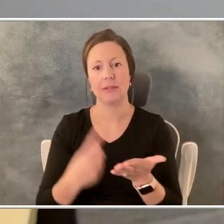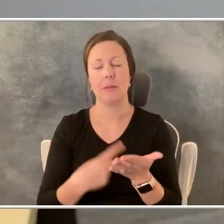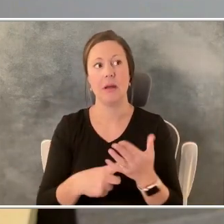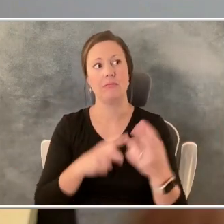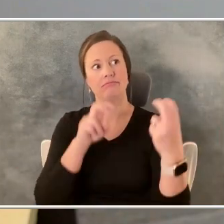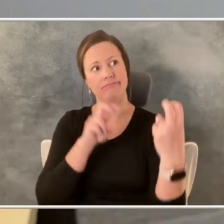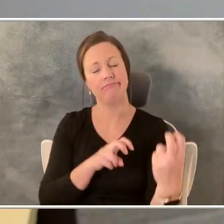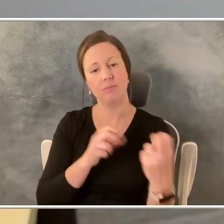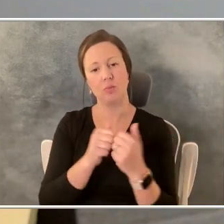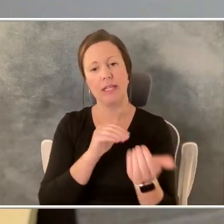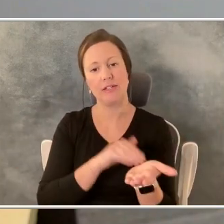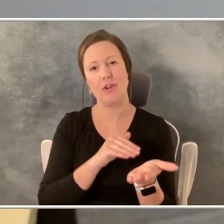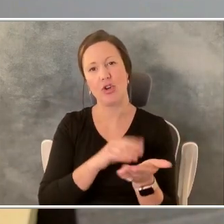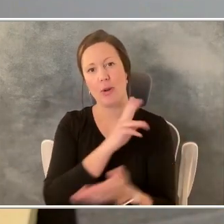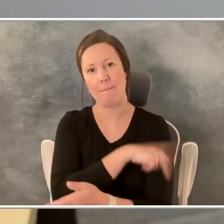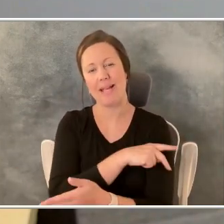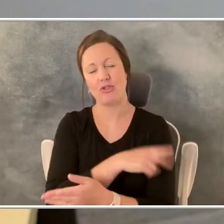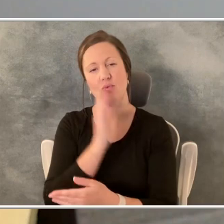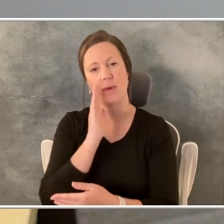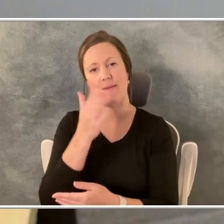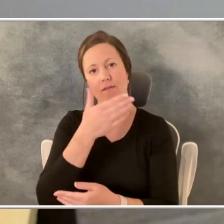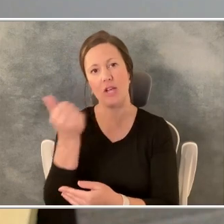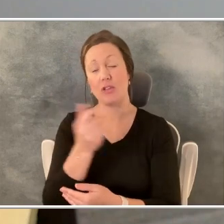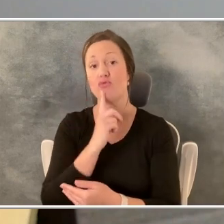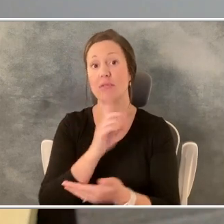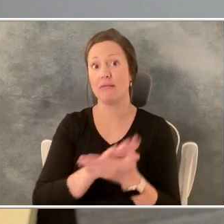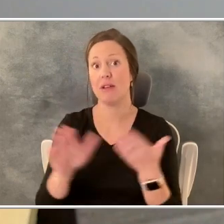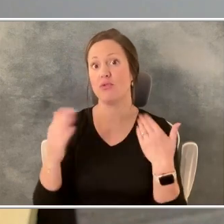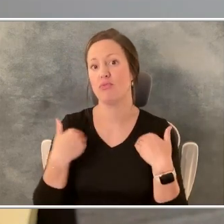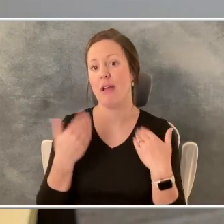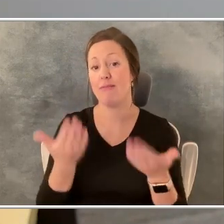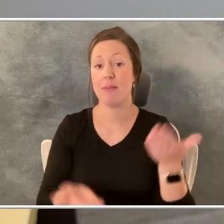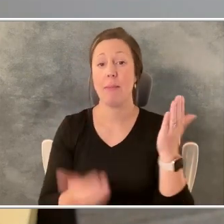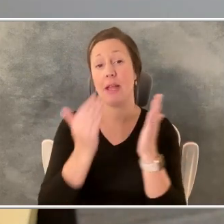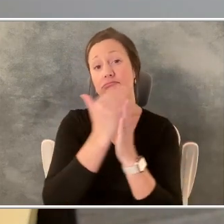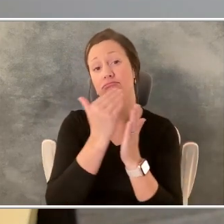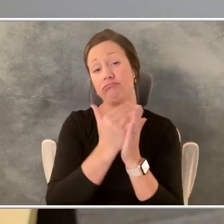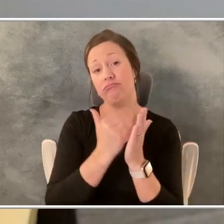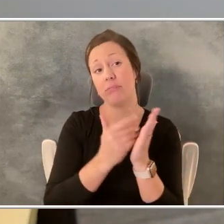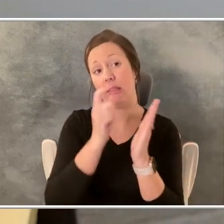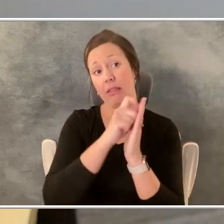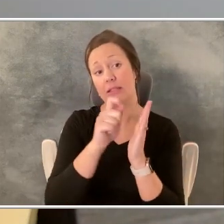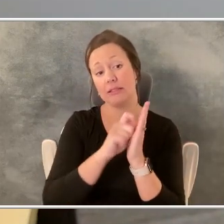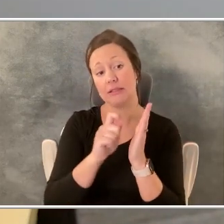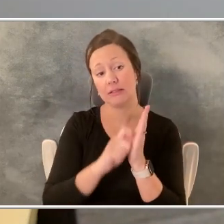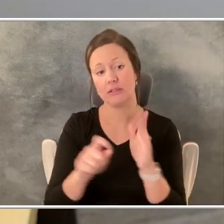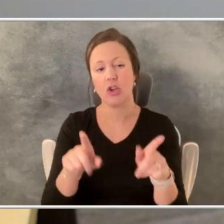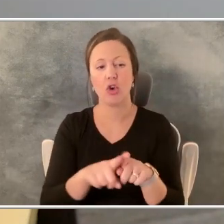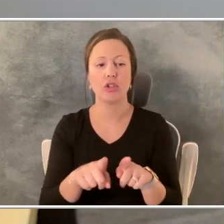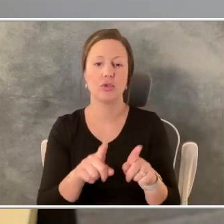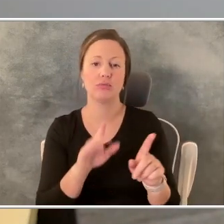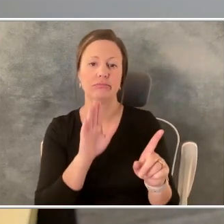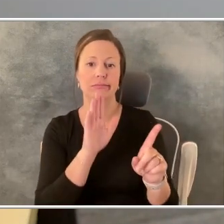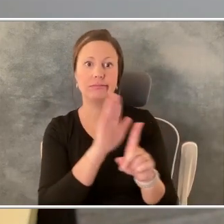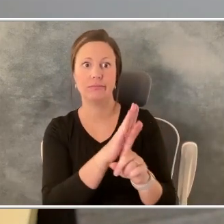patients will forget a few things. So it's nice to have a written down, and also questions. I think questions to ask